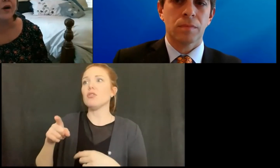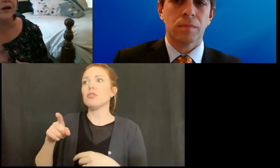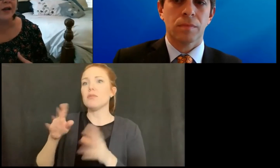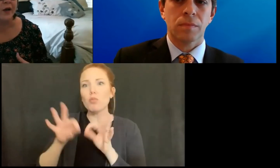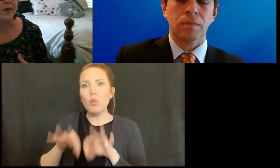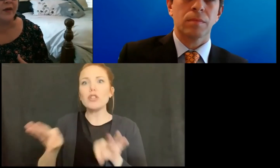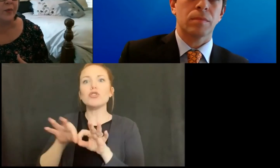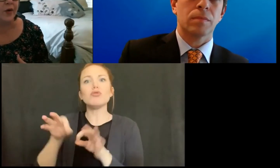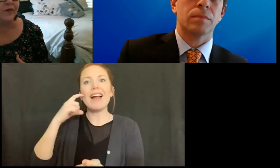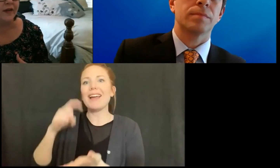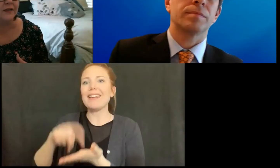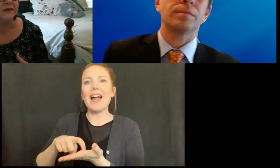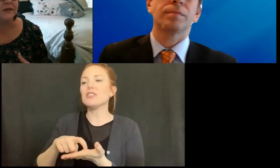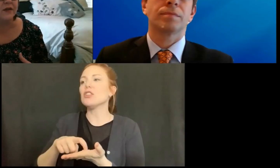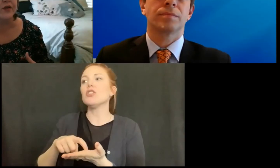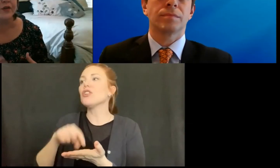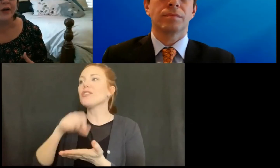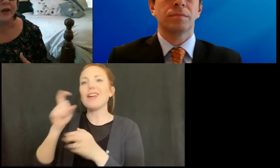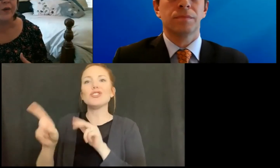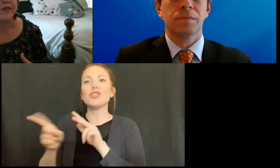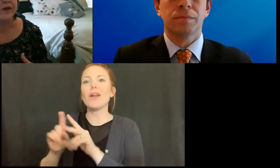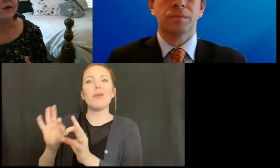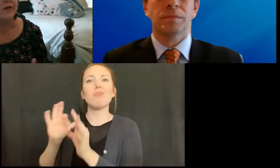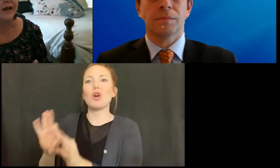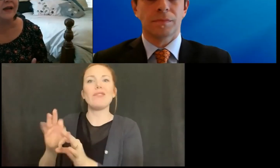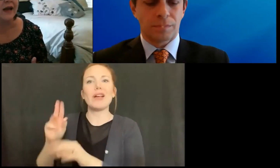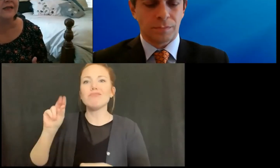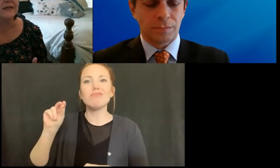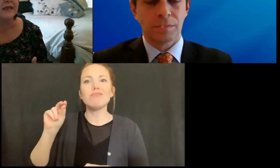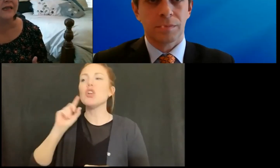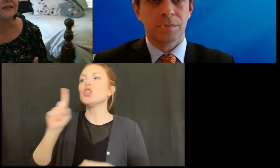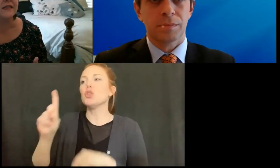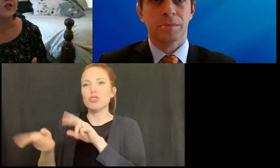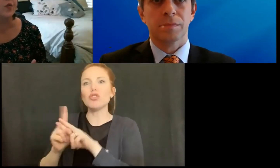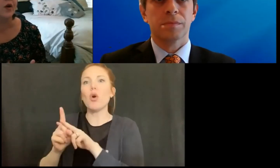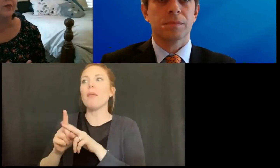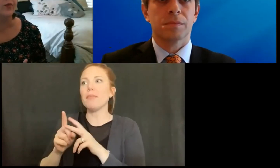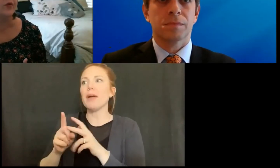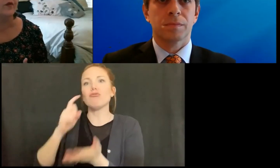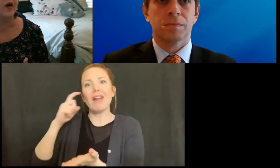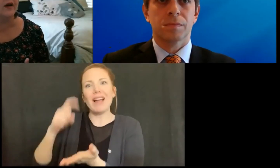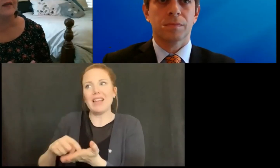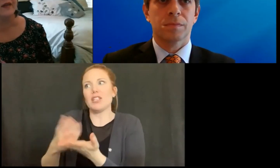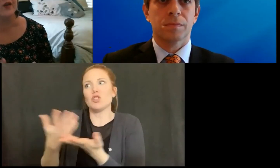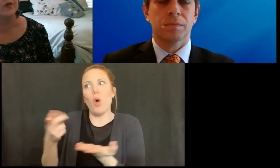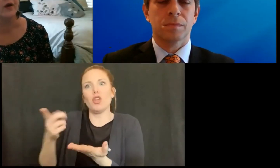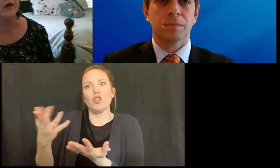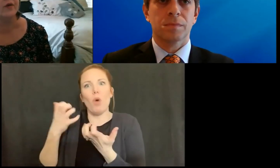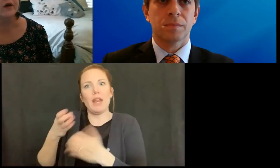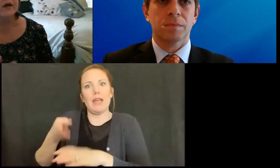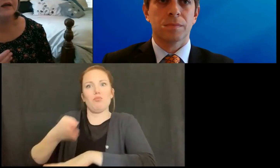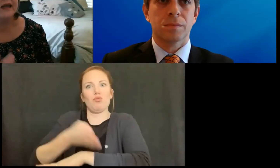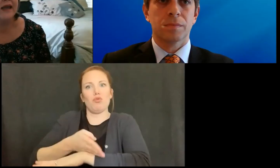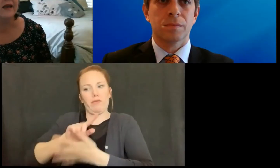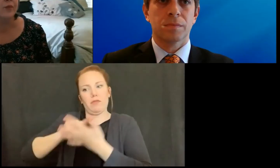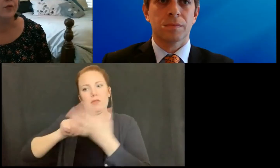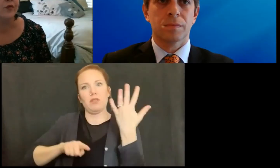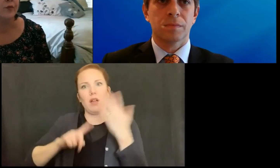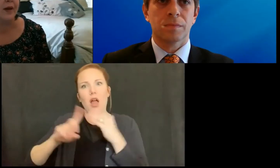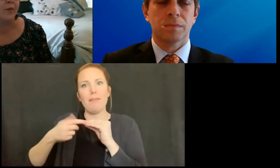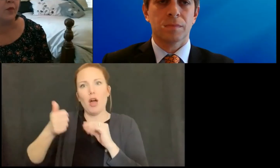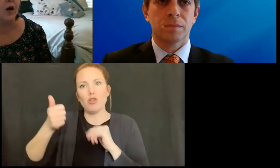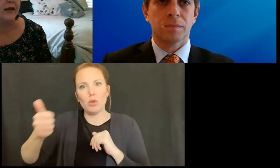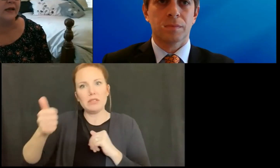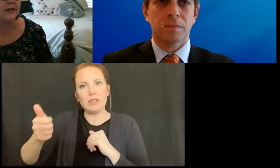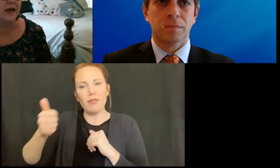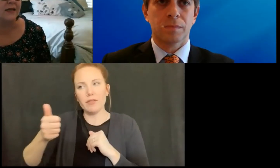you aren't going to go in there perfect. You're going to go in there, recognize the things that you want to improve on and that can improve